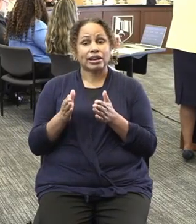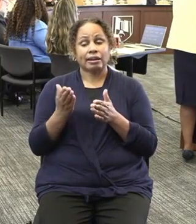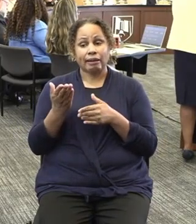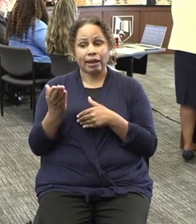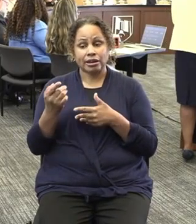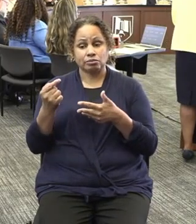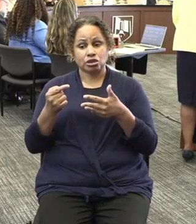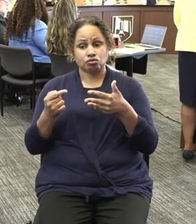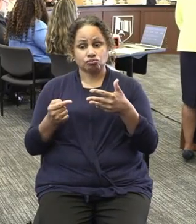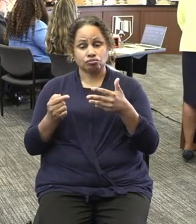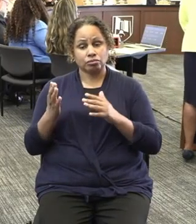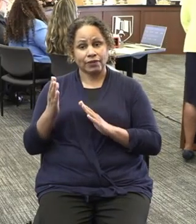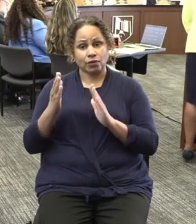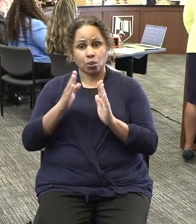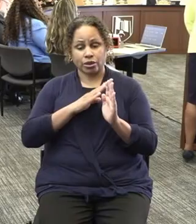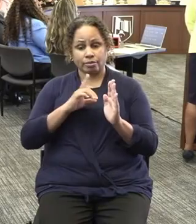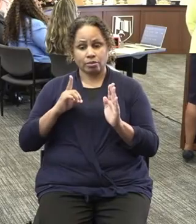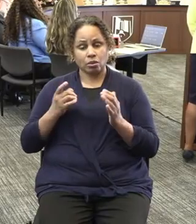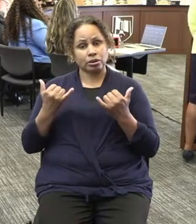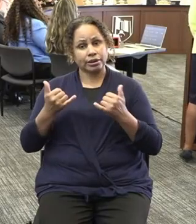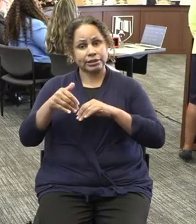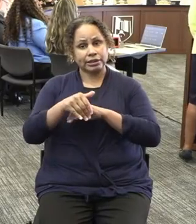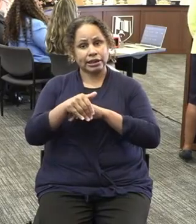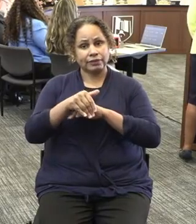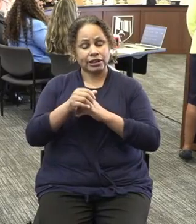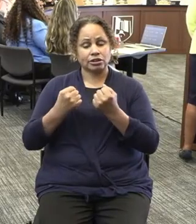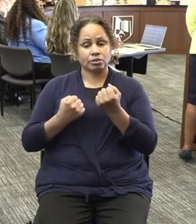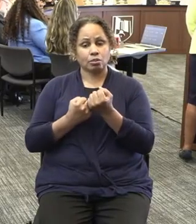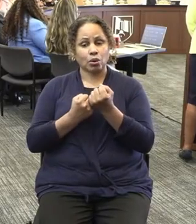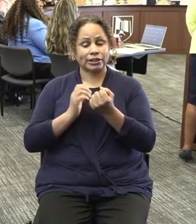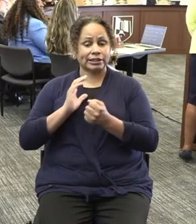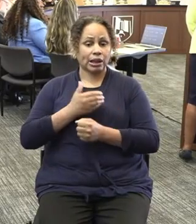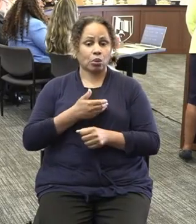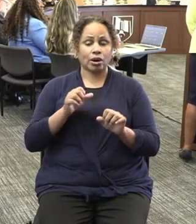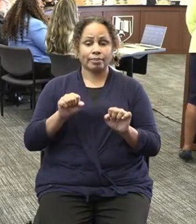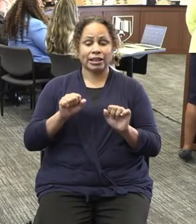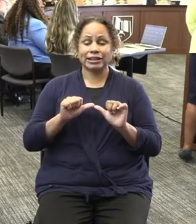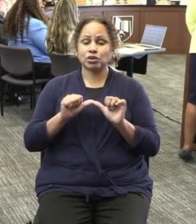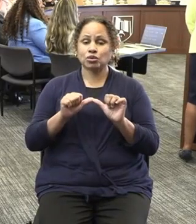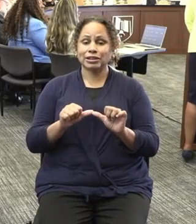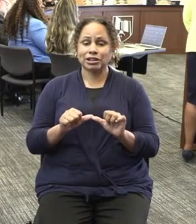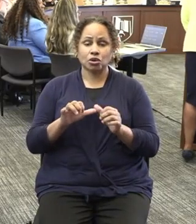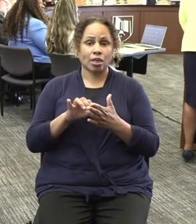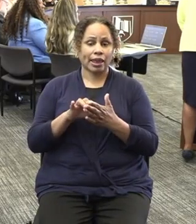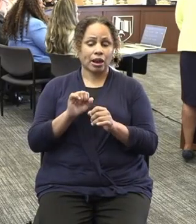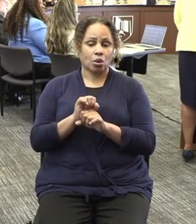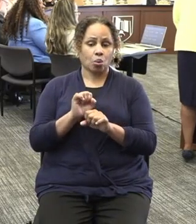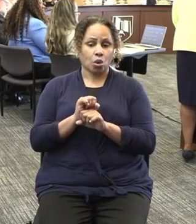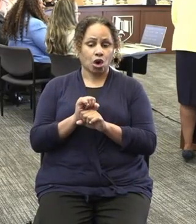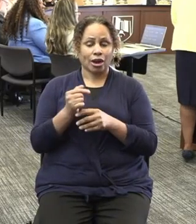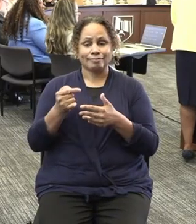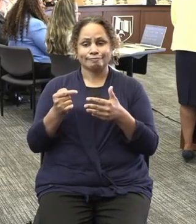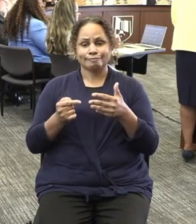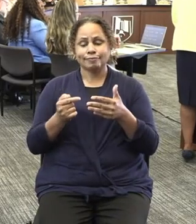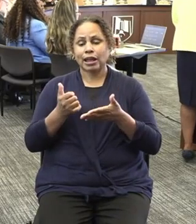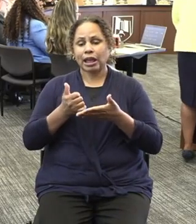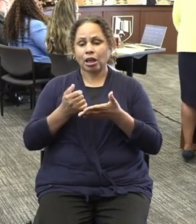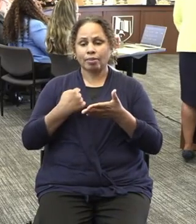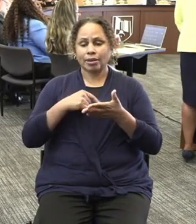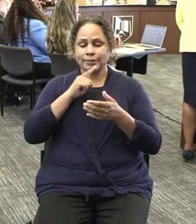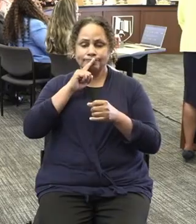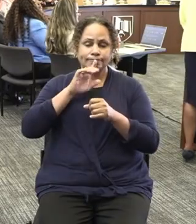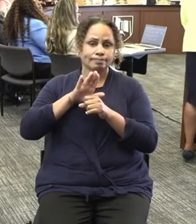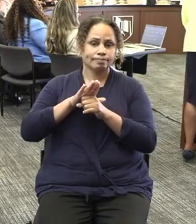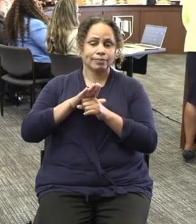evening supports our ability to continue that work. They help us ensure that JJC remains a part